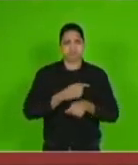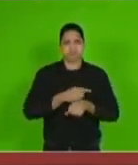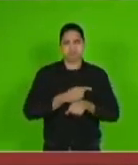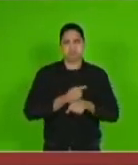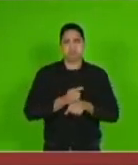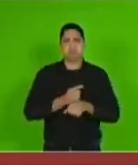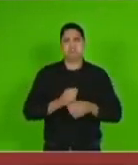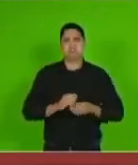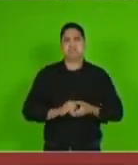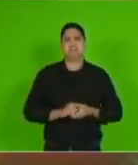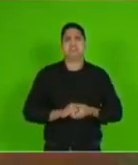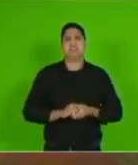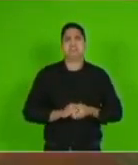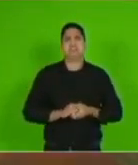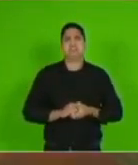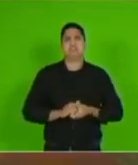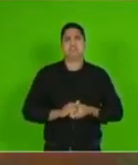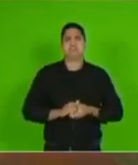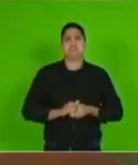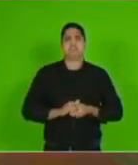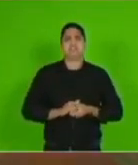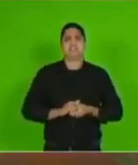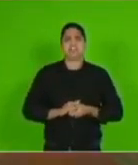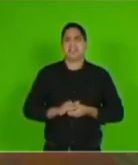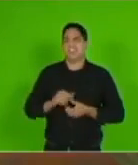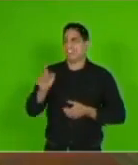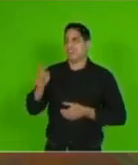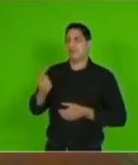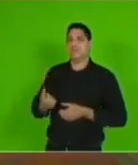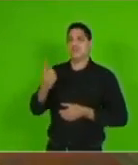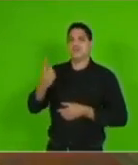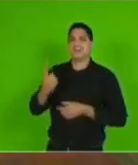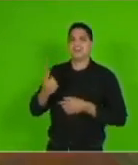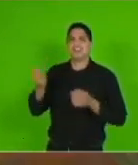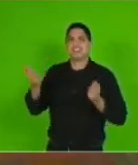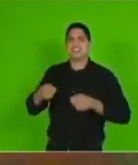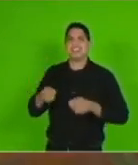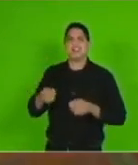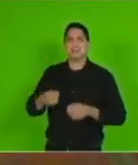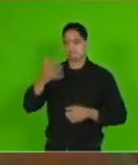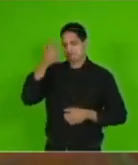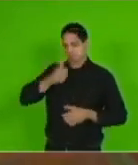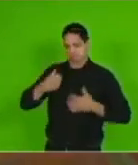We have a short time, and we have to make sure we don't go over this time.